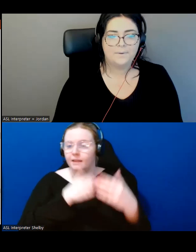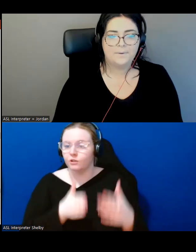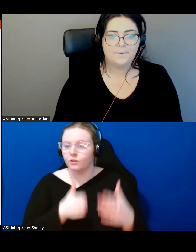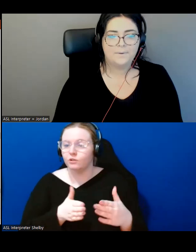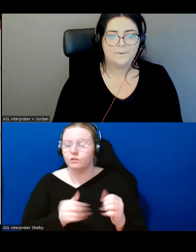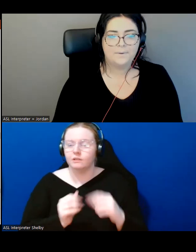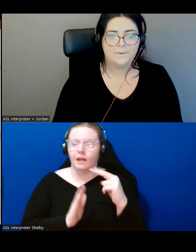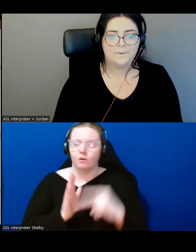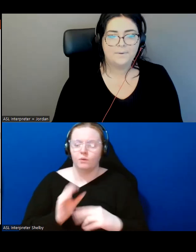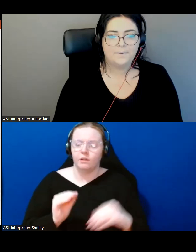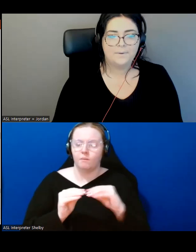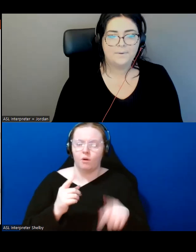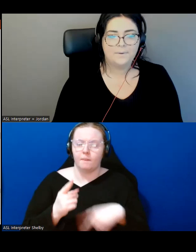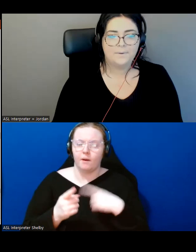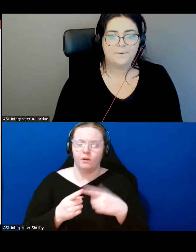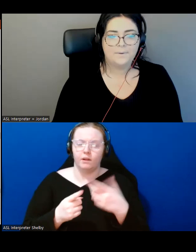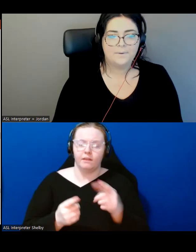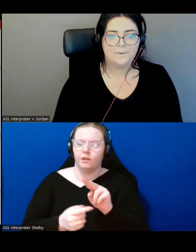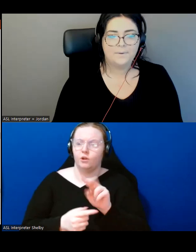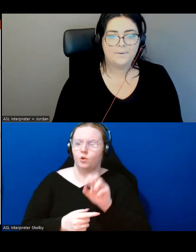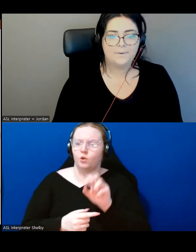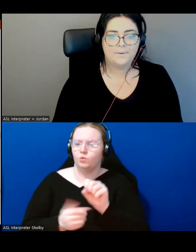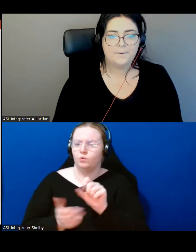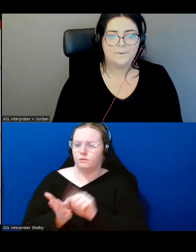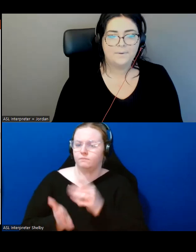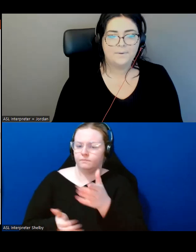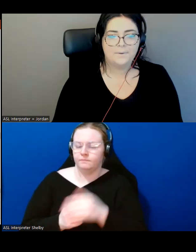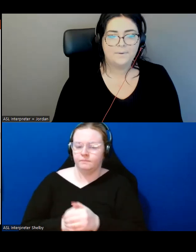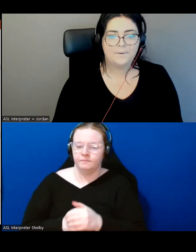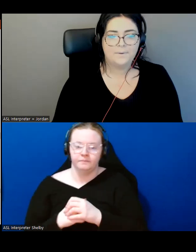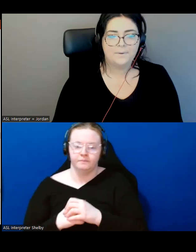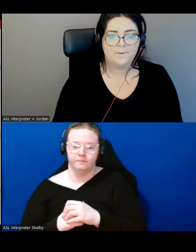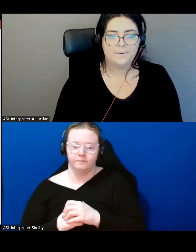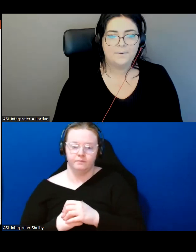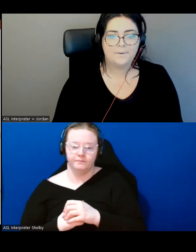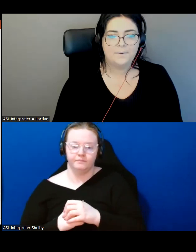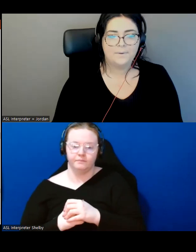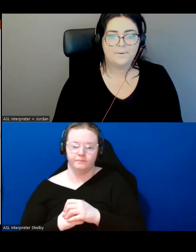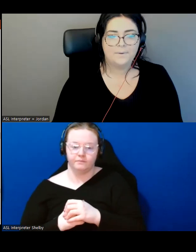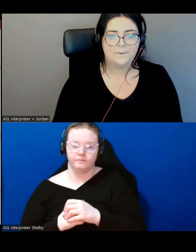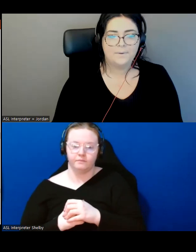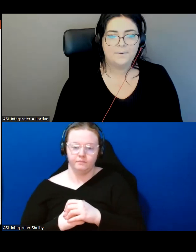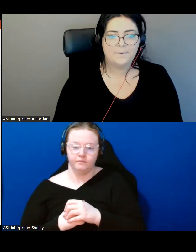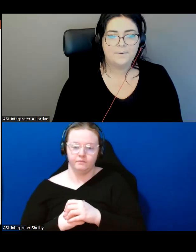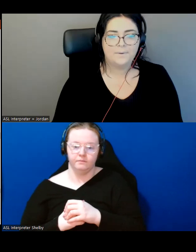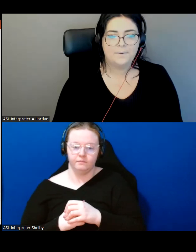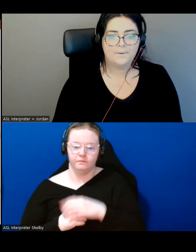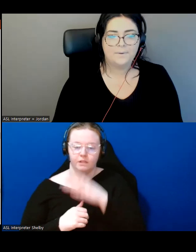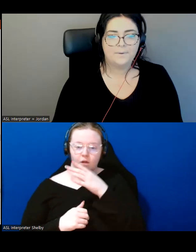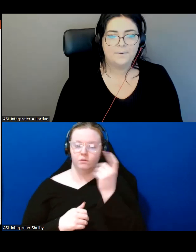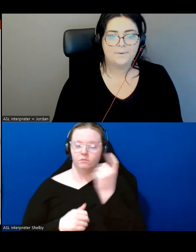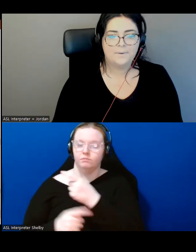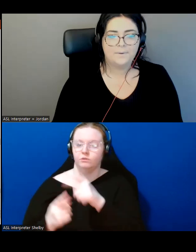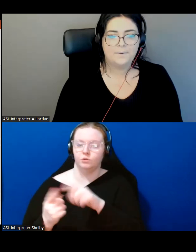about it in our newsletters. So I'll pass it on now to the colleagues of ours in Central.